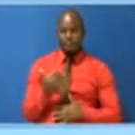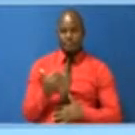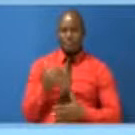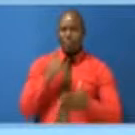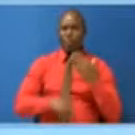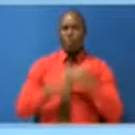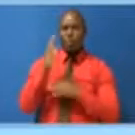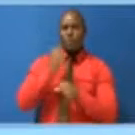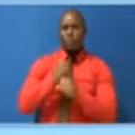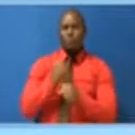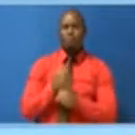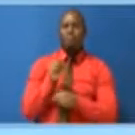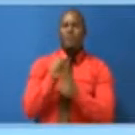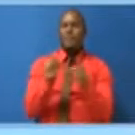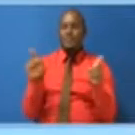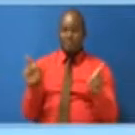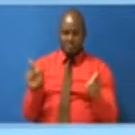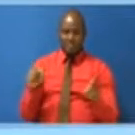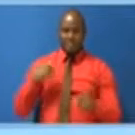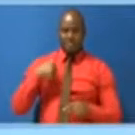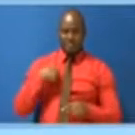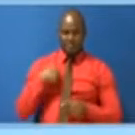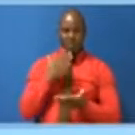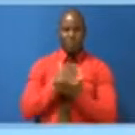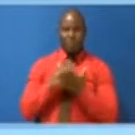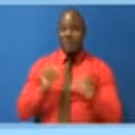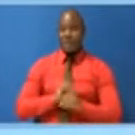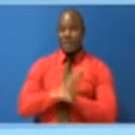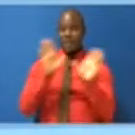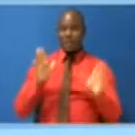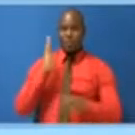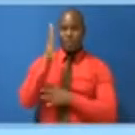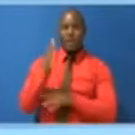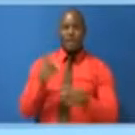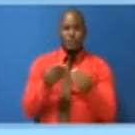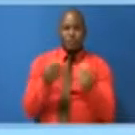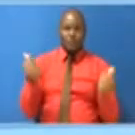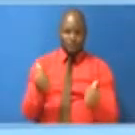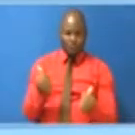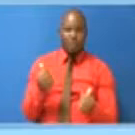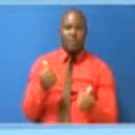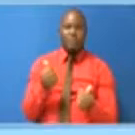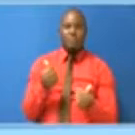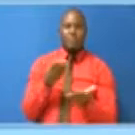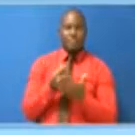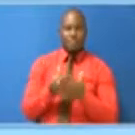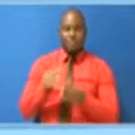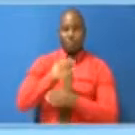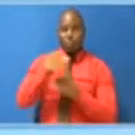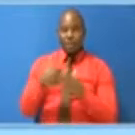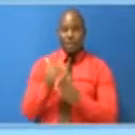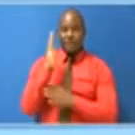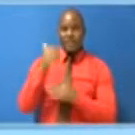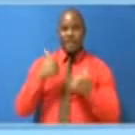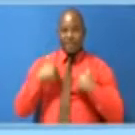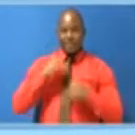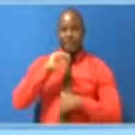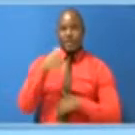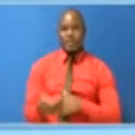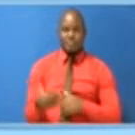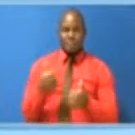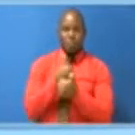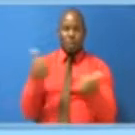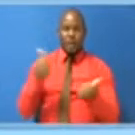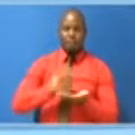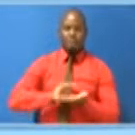what are we going to do for them and i'm being really clear that we are going to fix the financing model of the city we're going to have a city that is